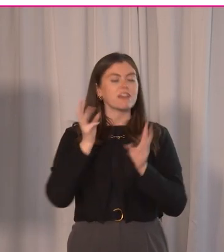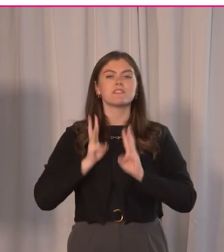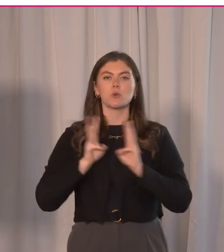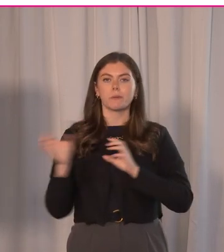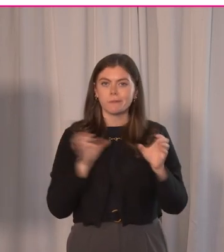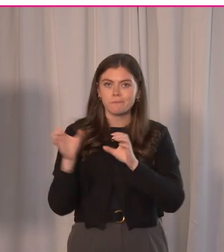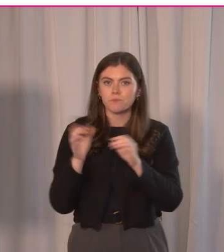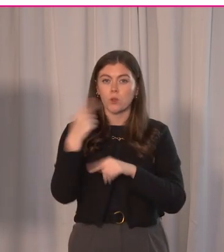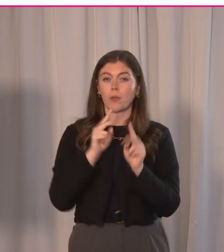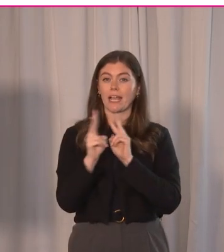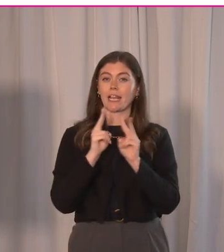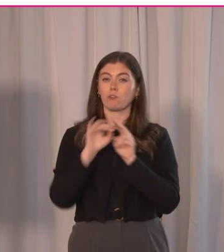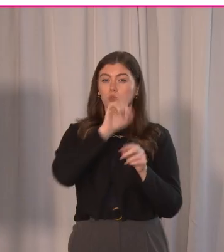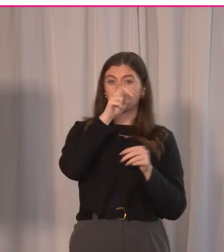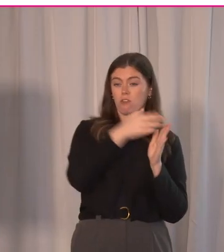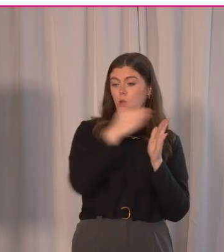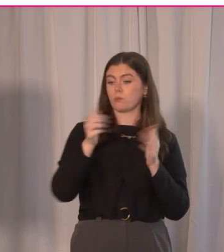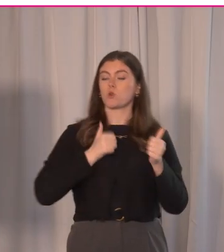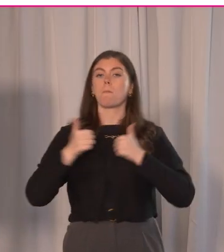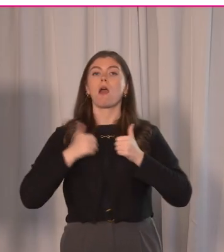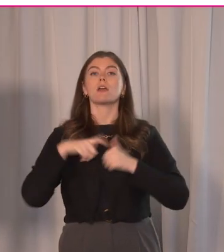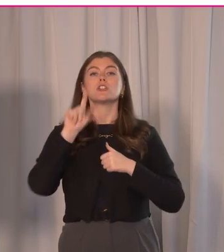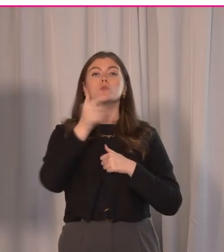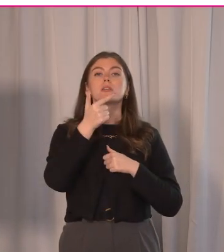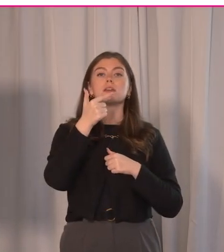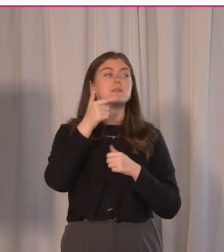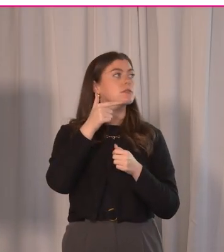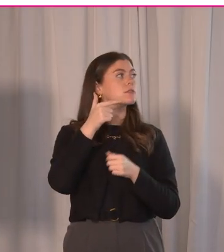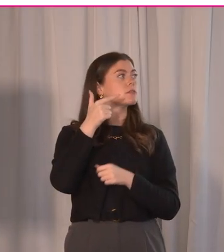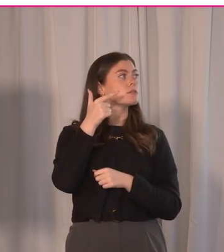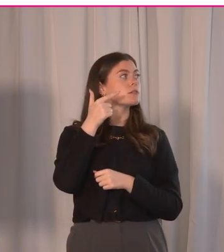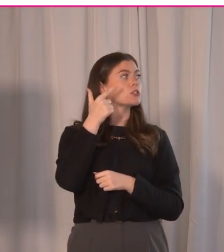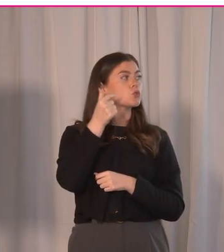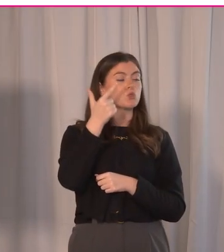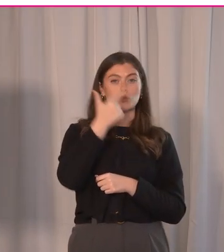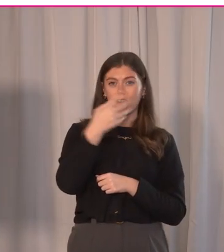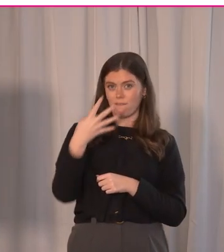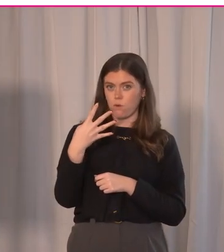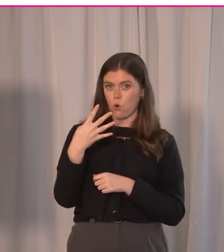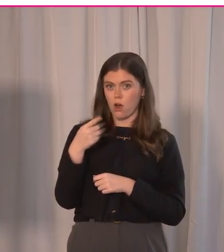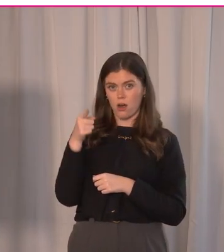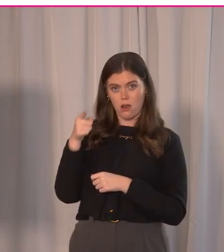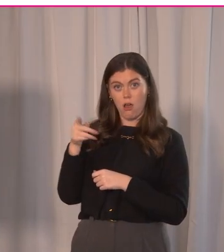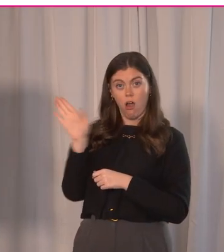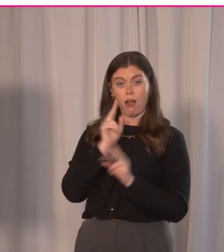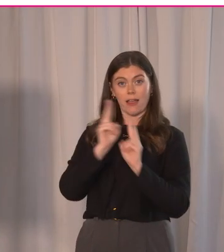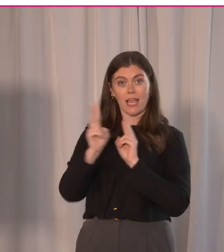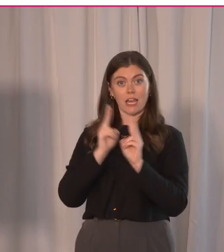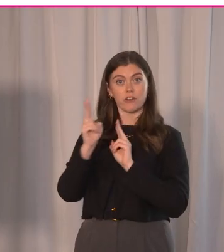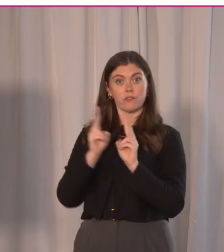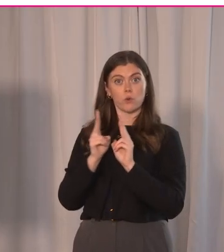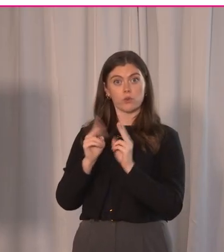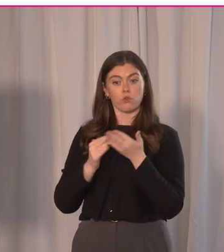March 2014. All of the interviews were conducted in Irish Sign Language by a woman who is